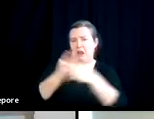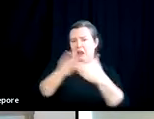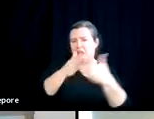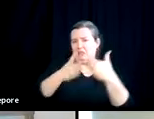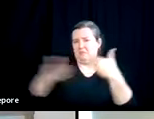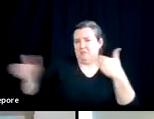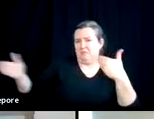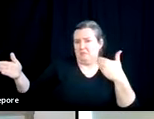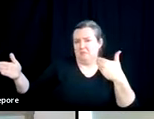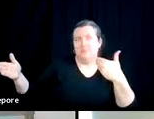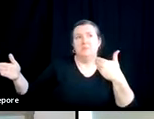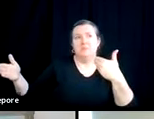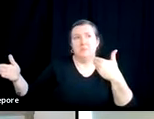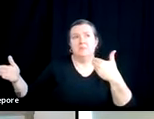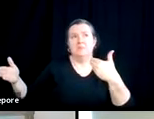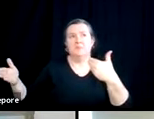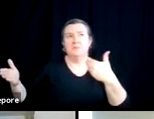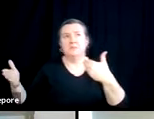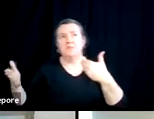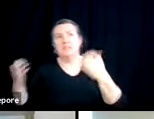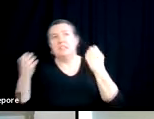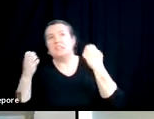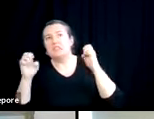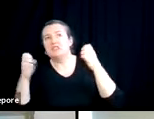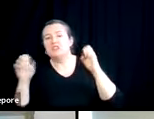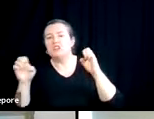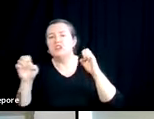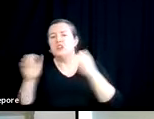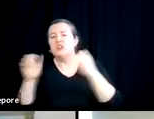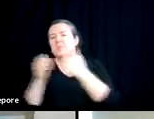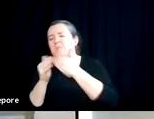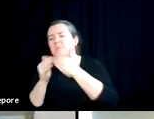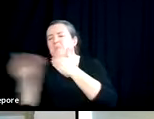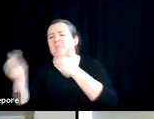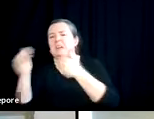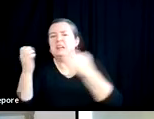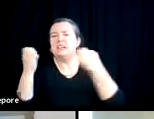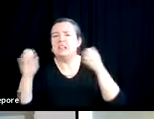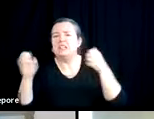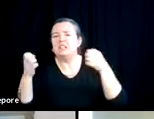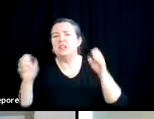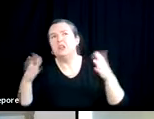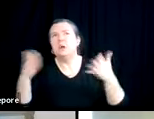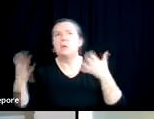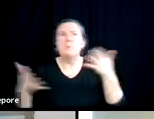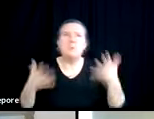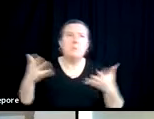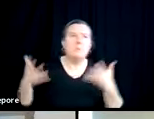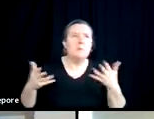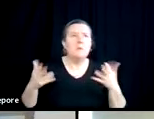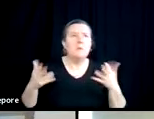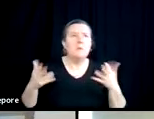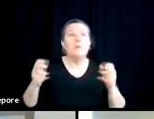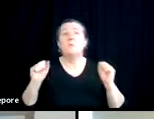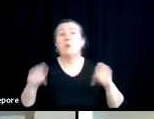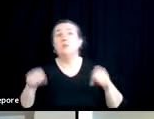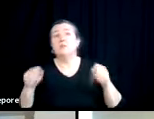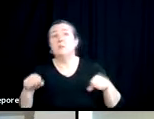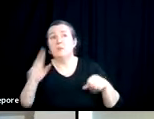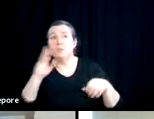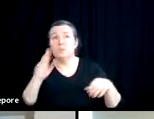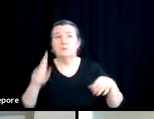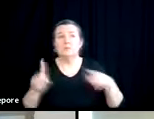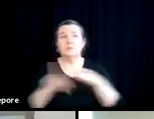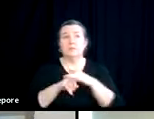to Easter or just beyond Easter. You've got potentially a J&J vaccine on the field, depending on how